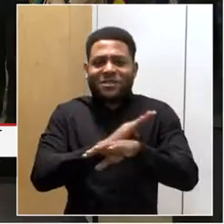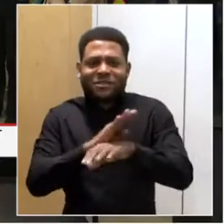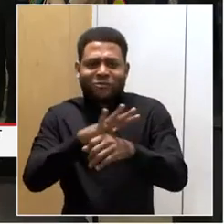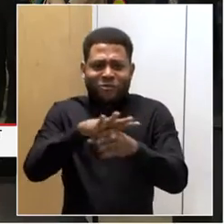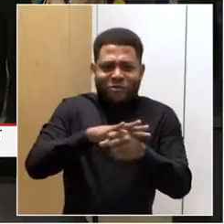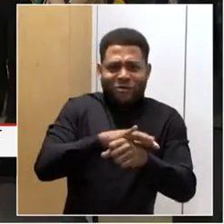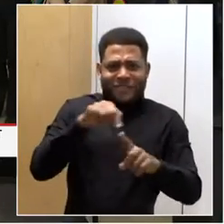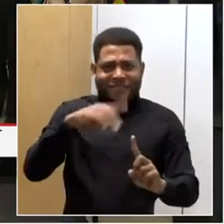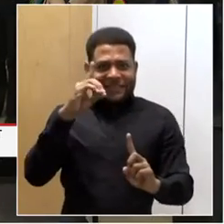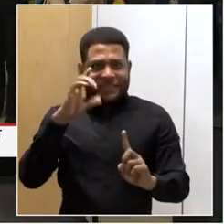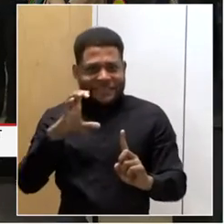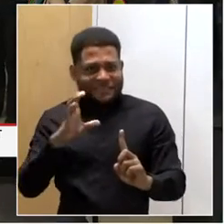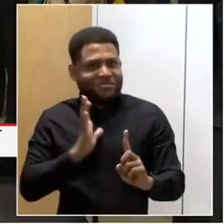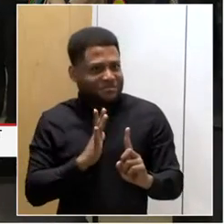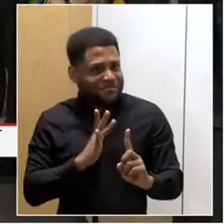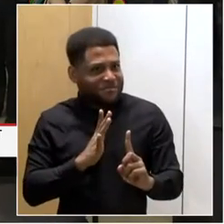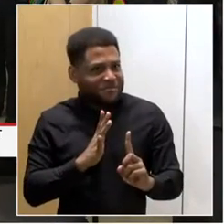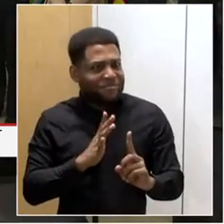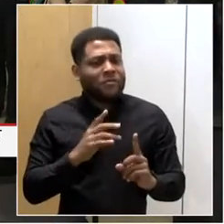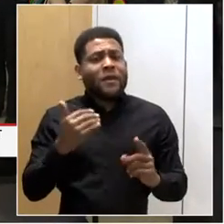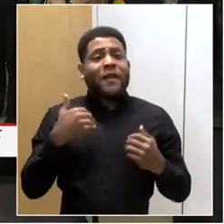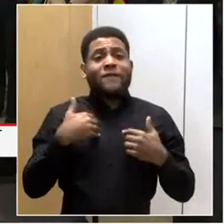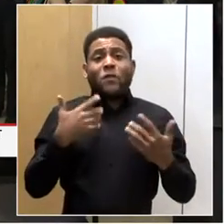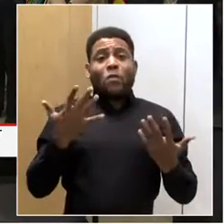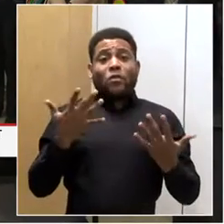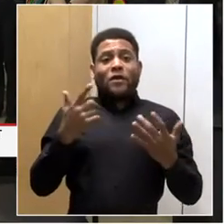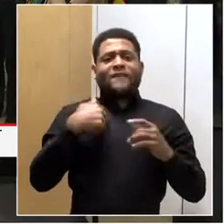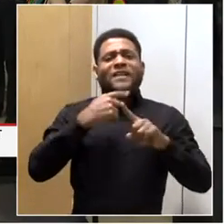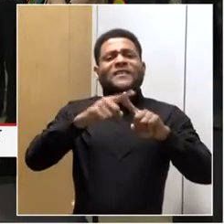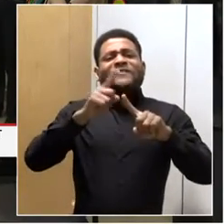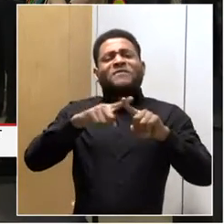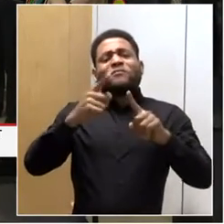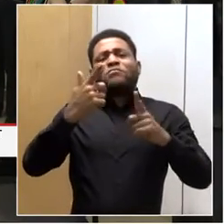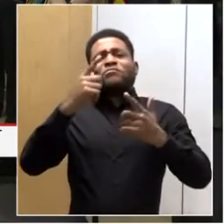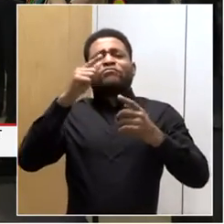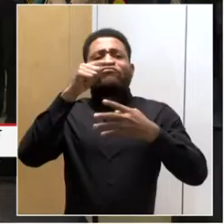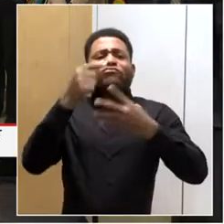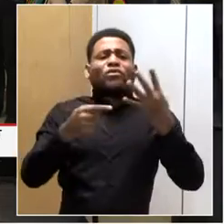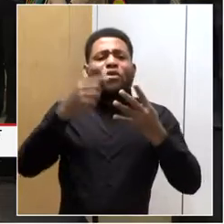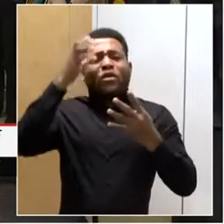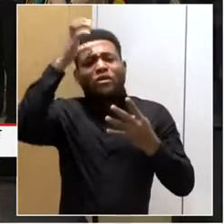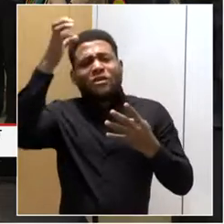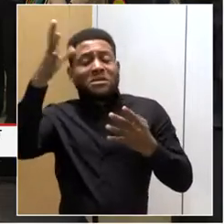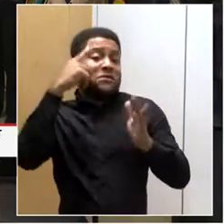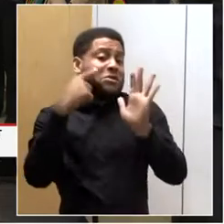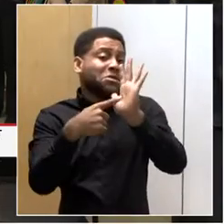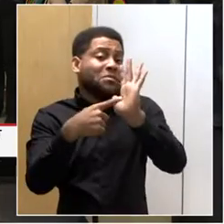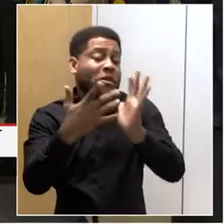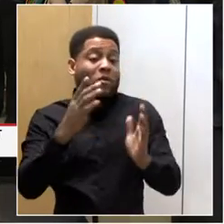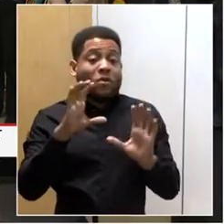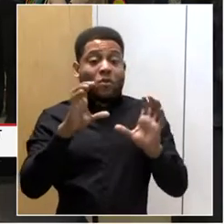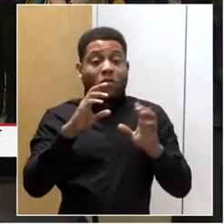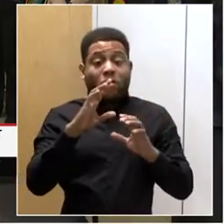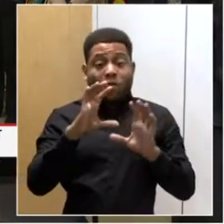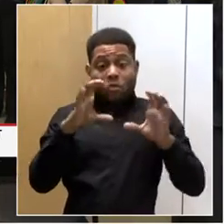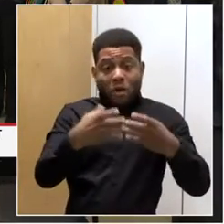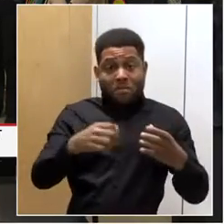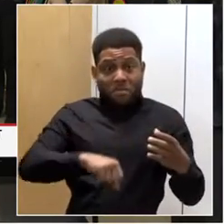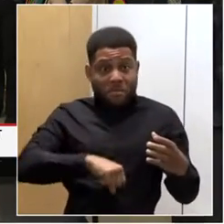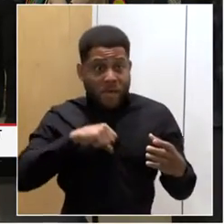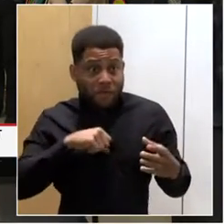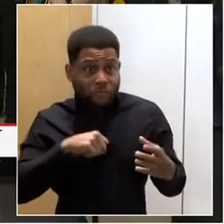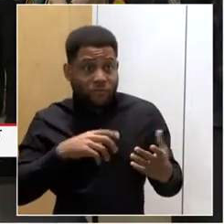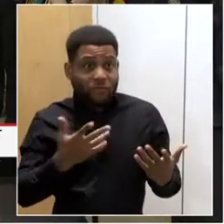pull together a little bit all these concepts, right? We have World Pride. What is World Pride? Not only is it a substantial festival